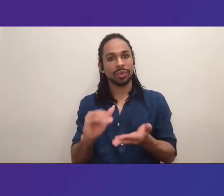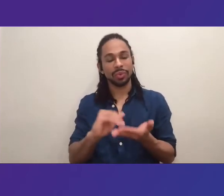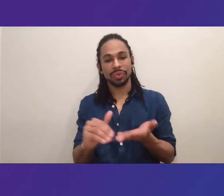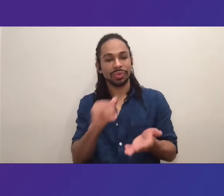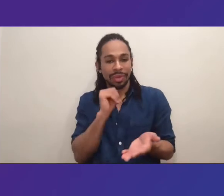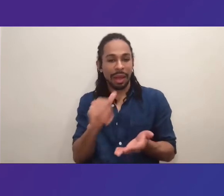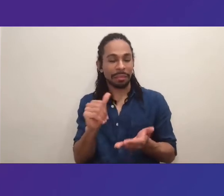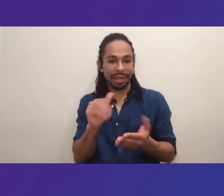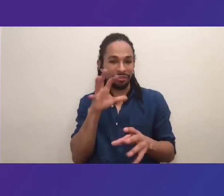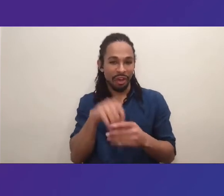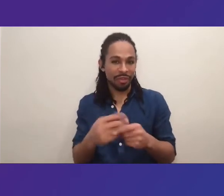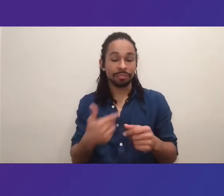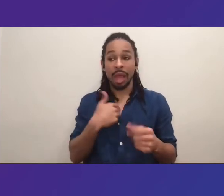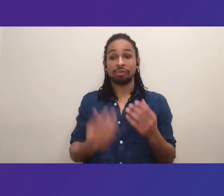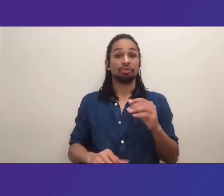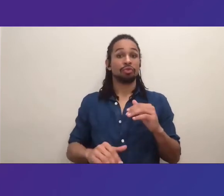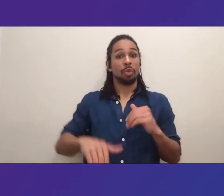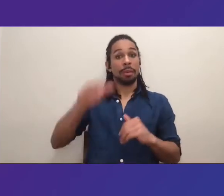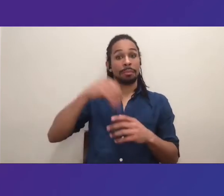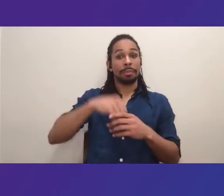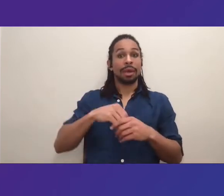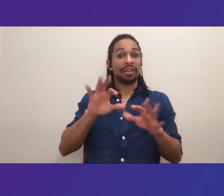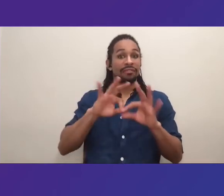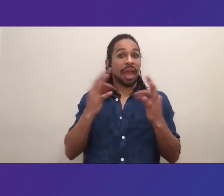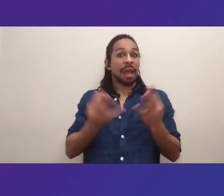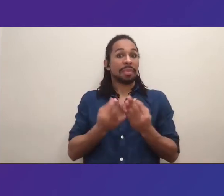an organizing family.